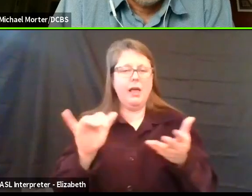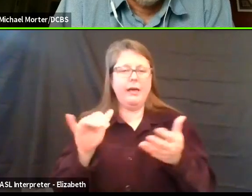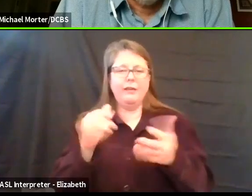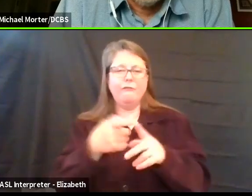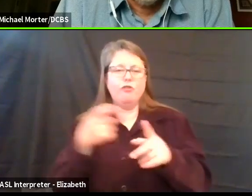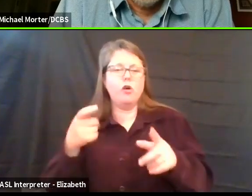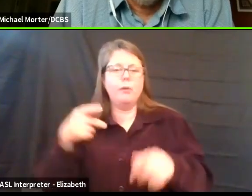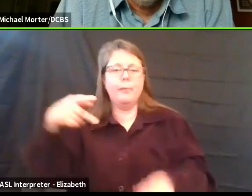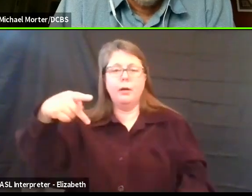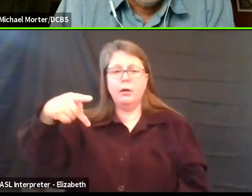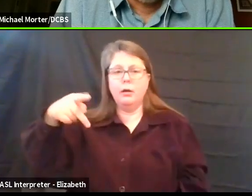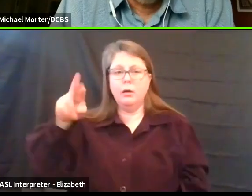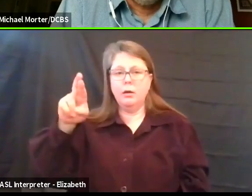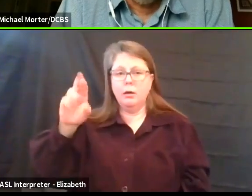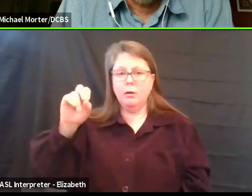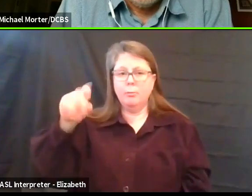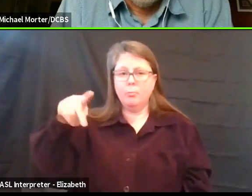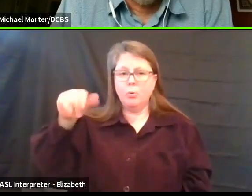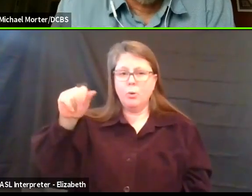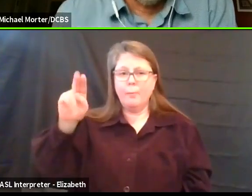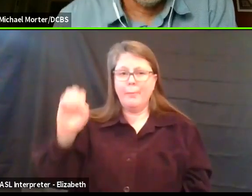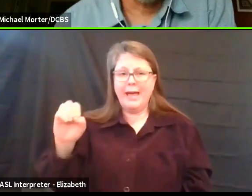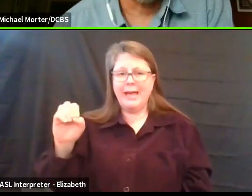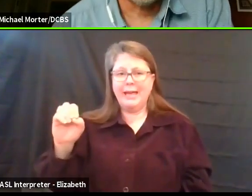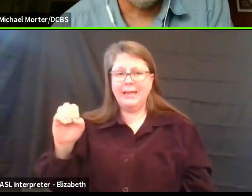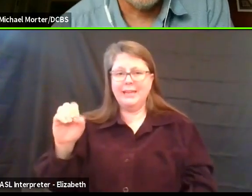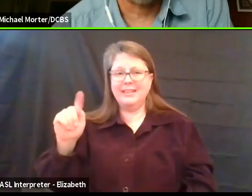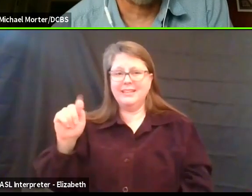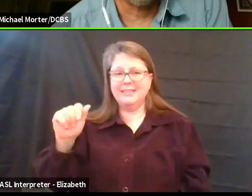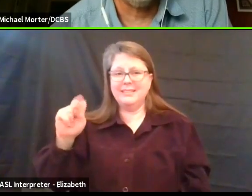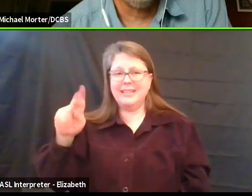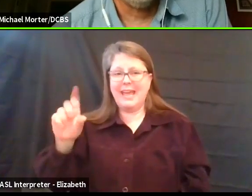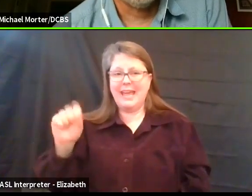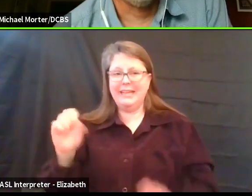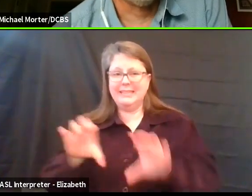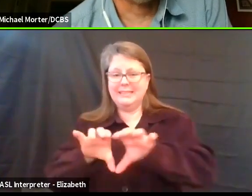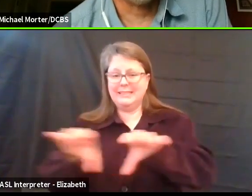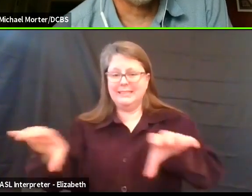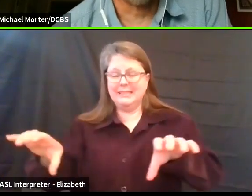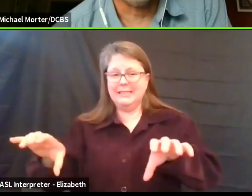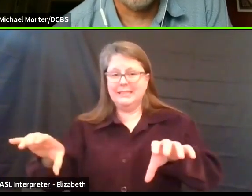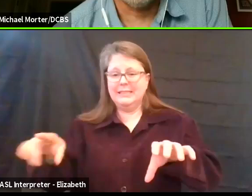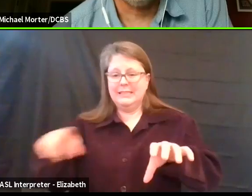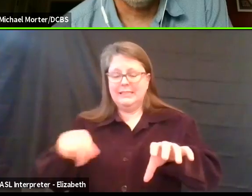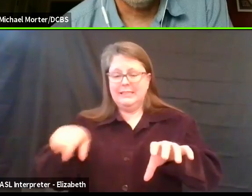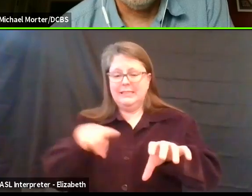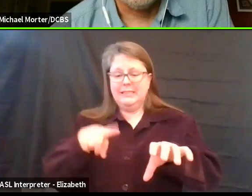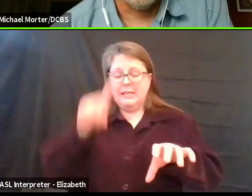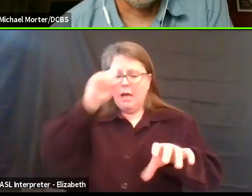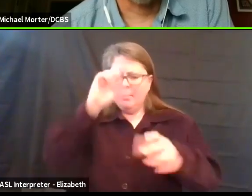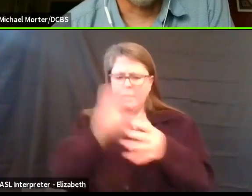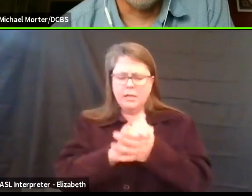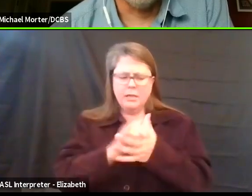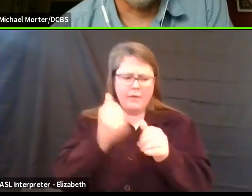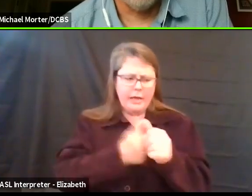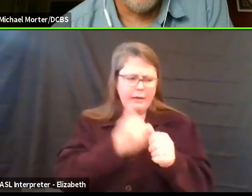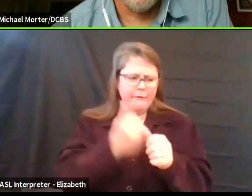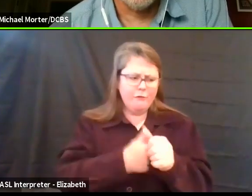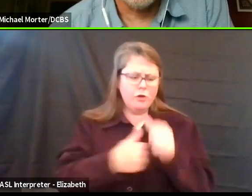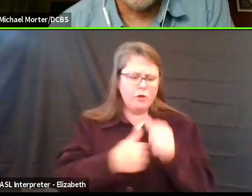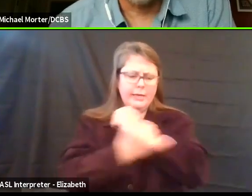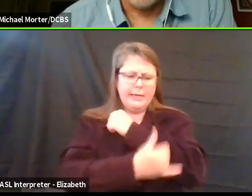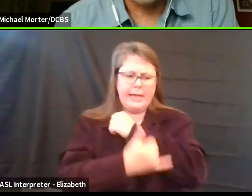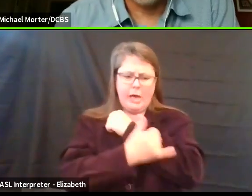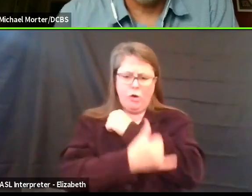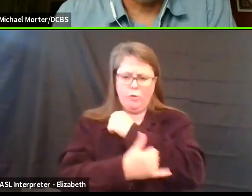on the property right now, I believe every county that was impacted, with the exception of Klamath, has moving